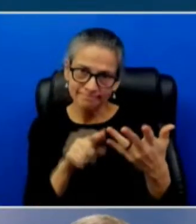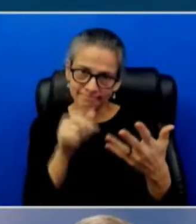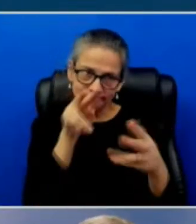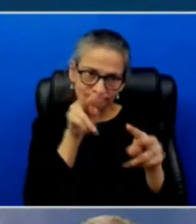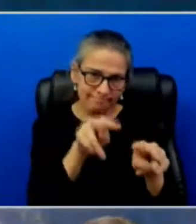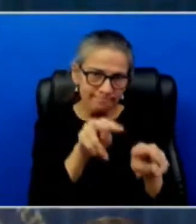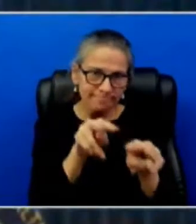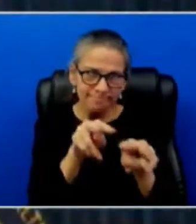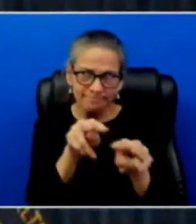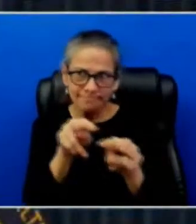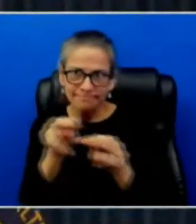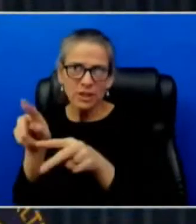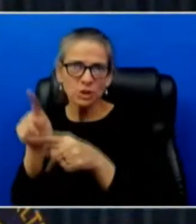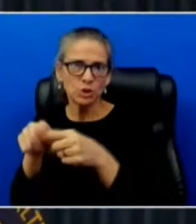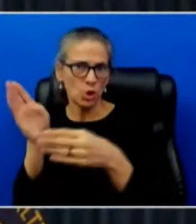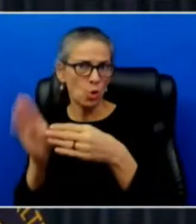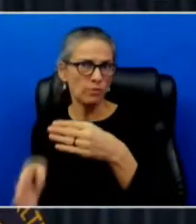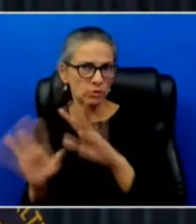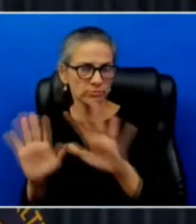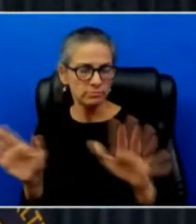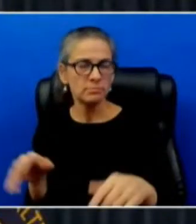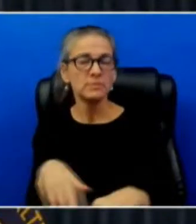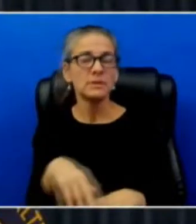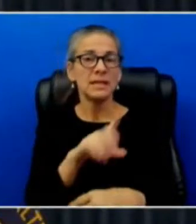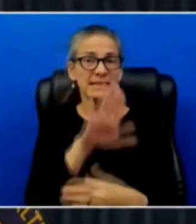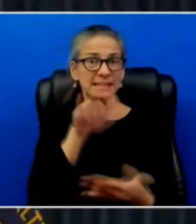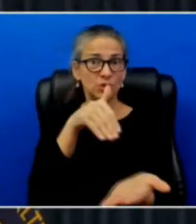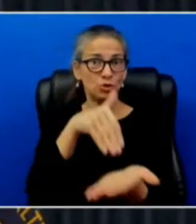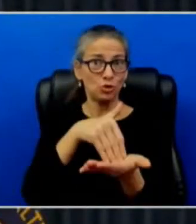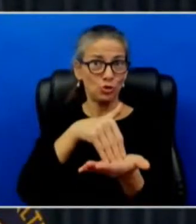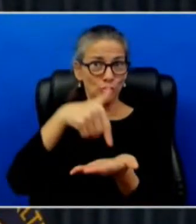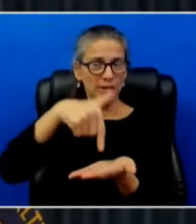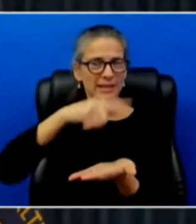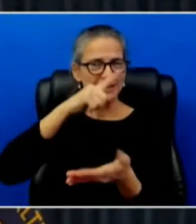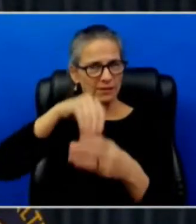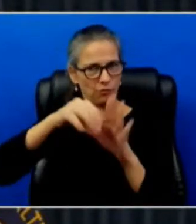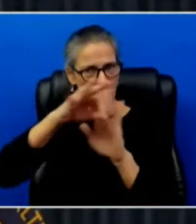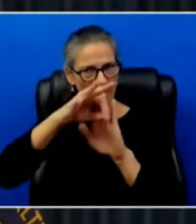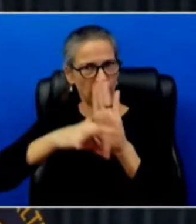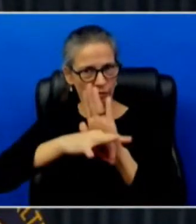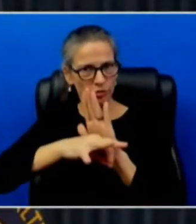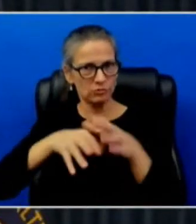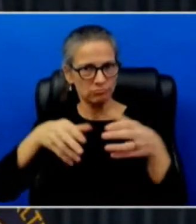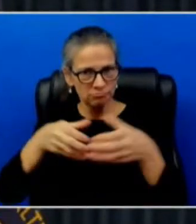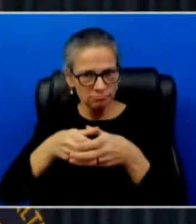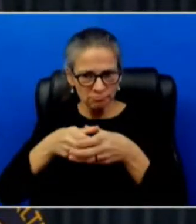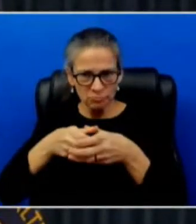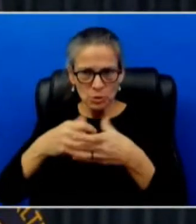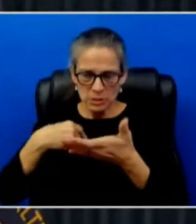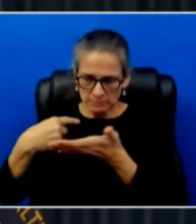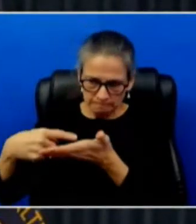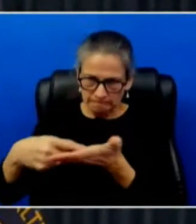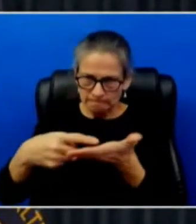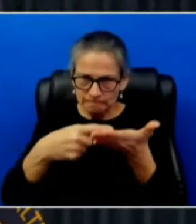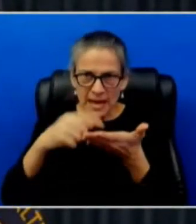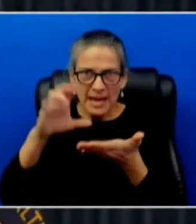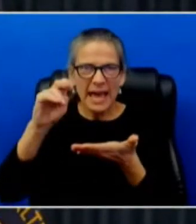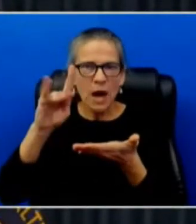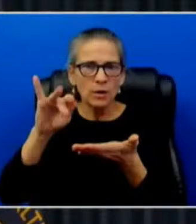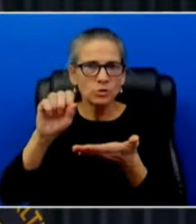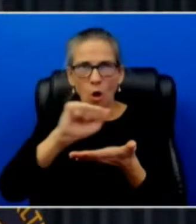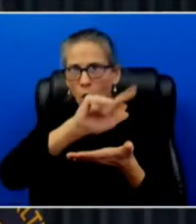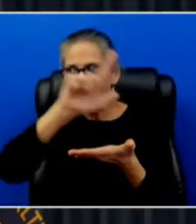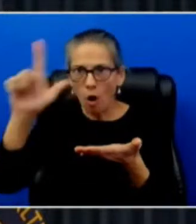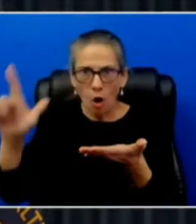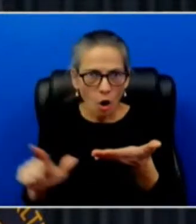open there in Frankfurt. We'll continue to operate. We have working very, very closely with many of the county officials across the Commonwealth,